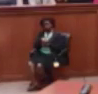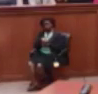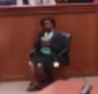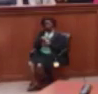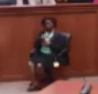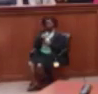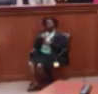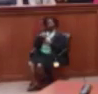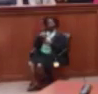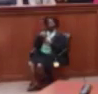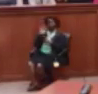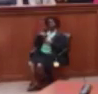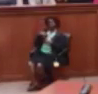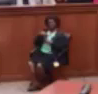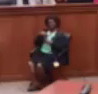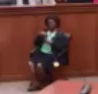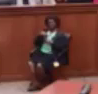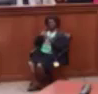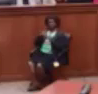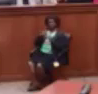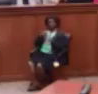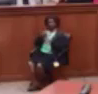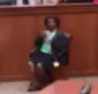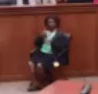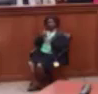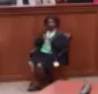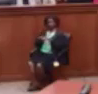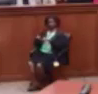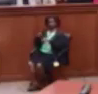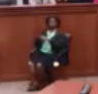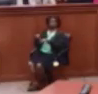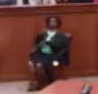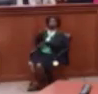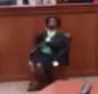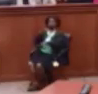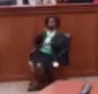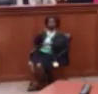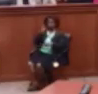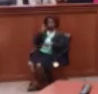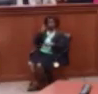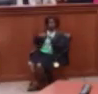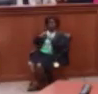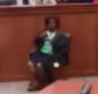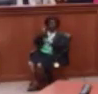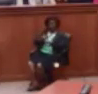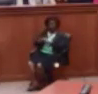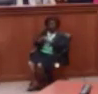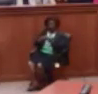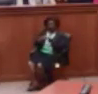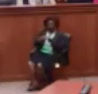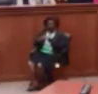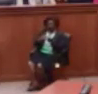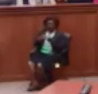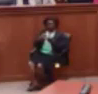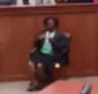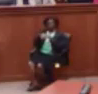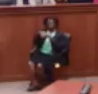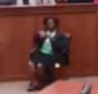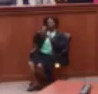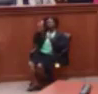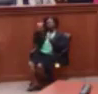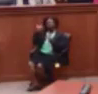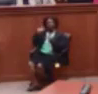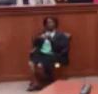half to implement that can't be implemented in half a year? Well, is it funding that they need to